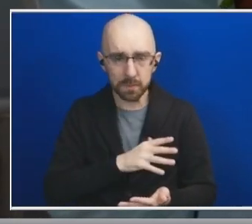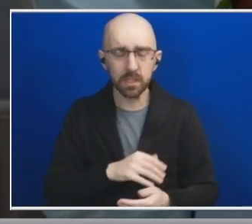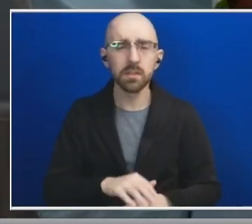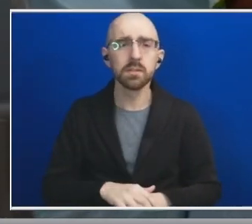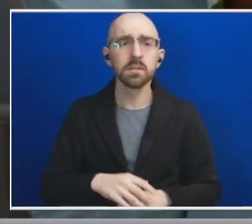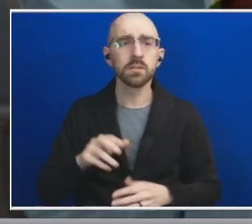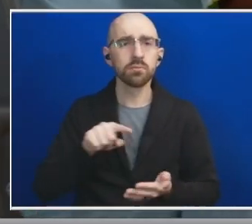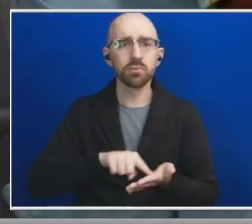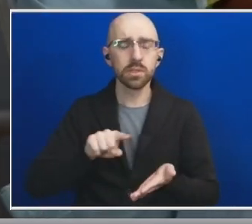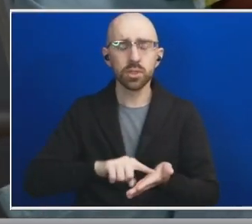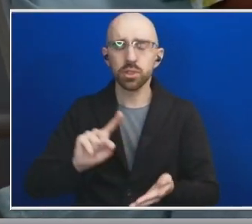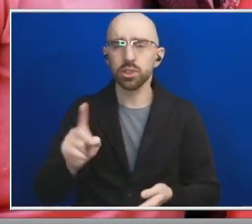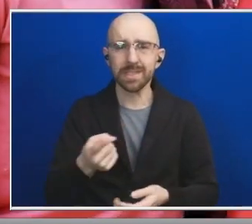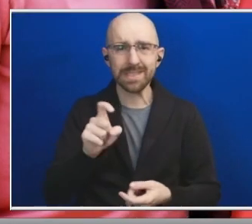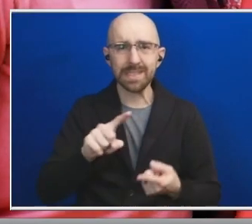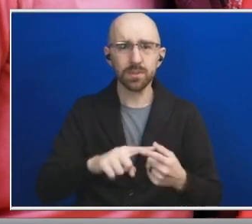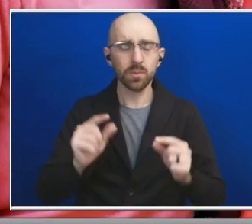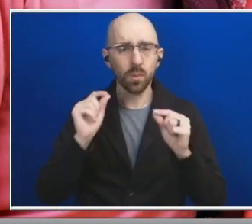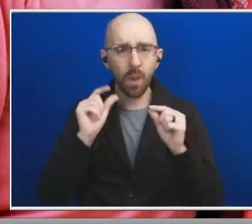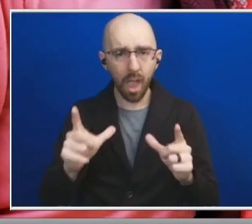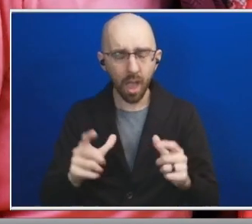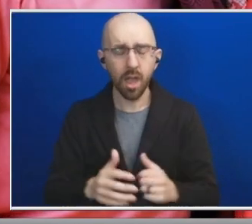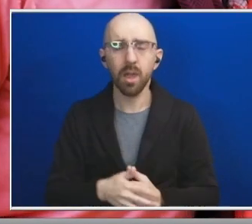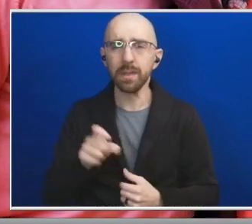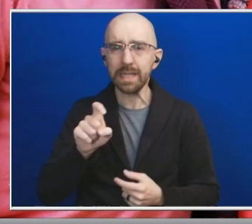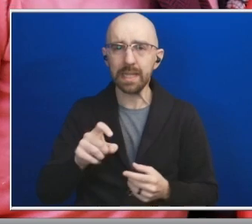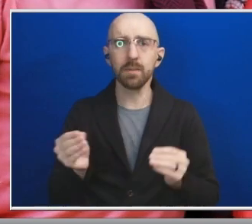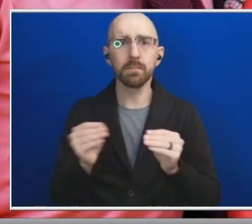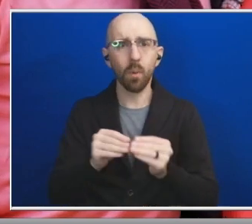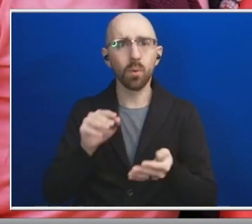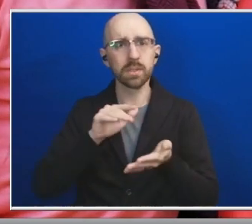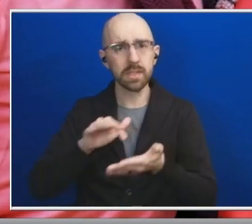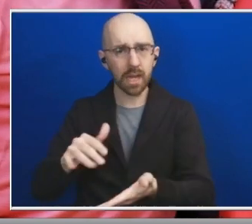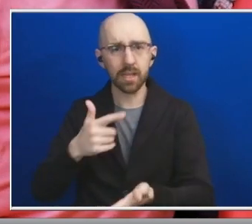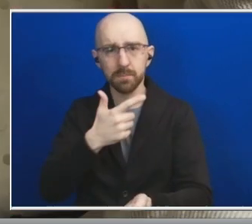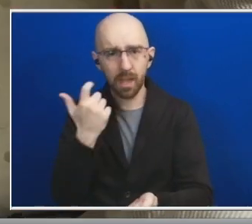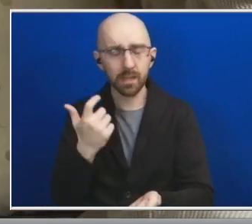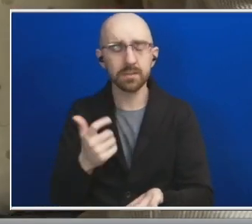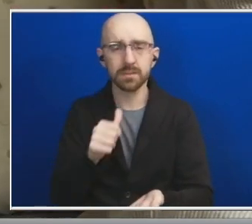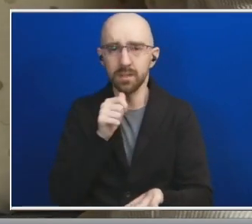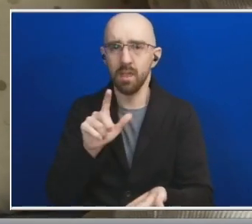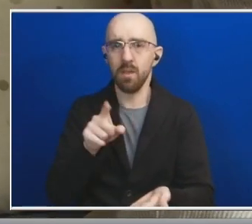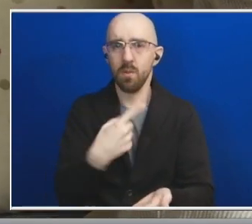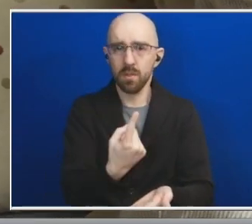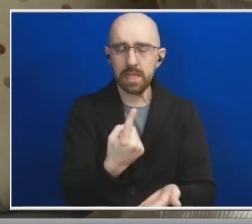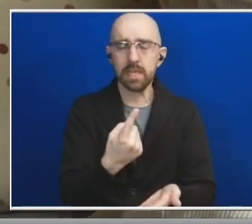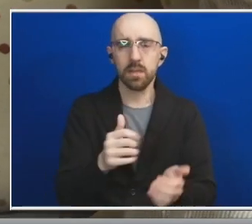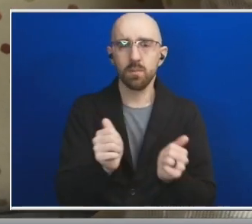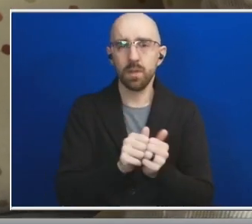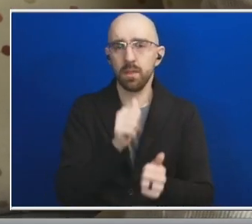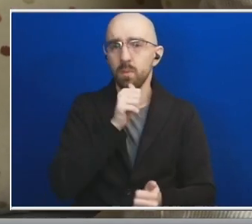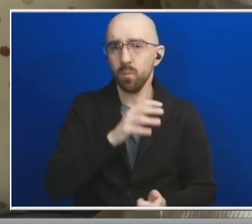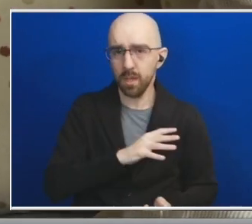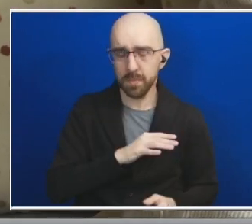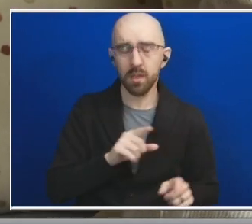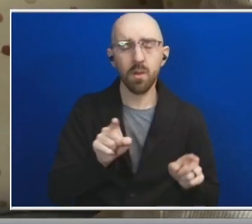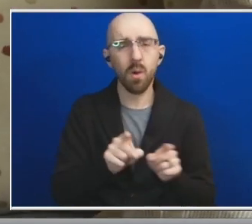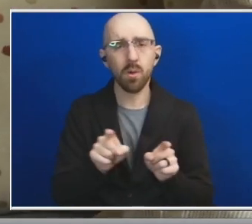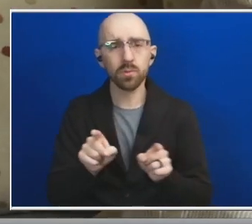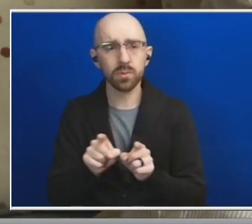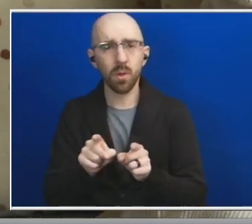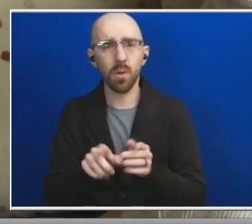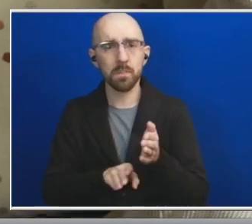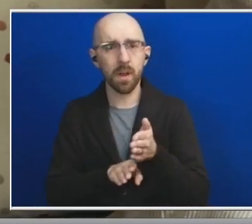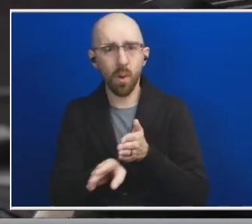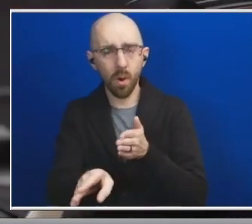to wake up. They need to do more studies because not only with women, but also minorities, people